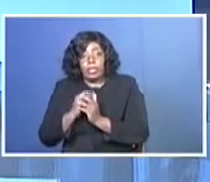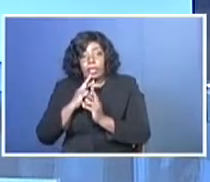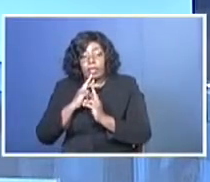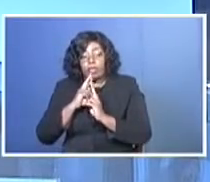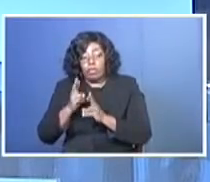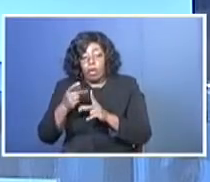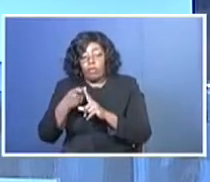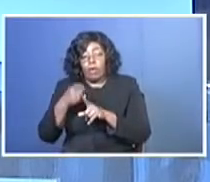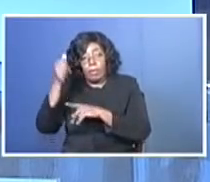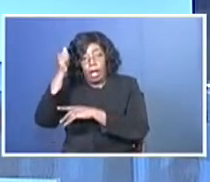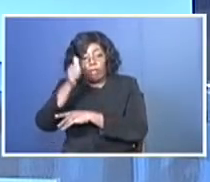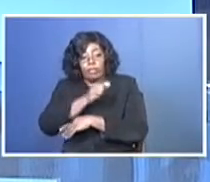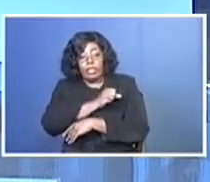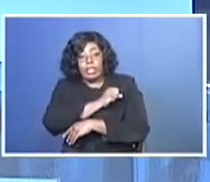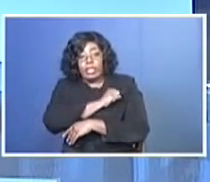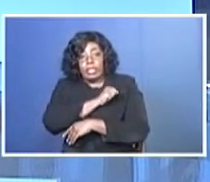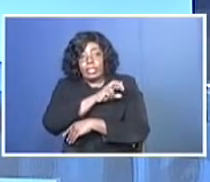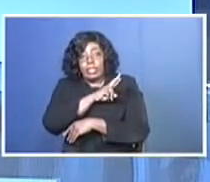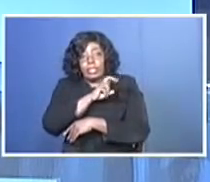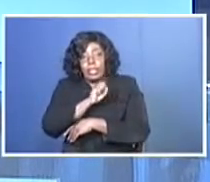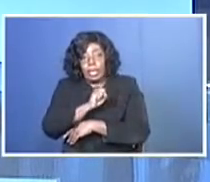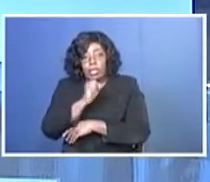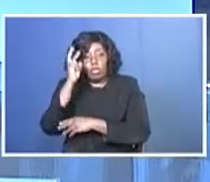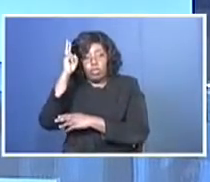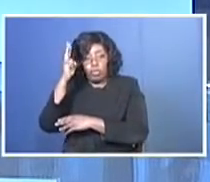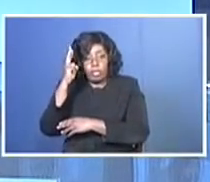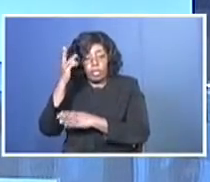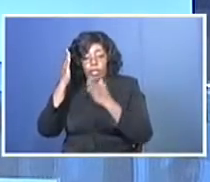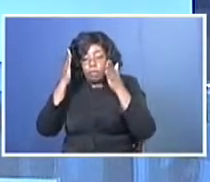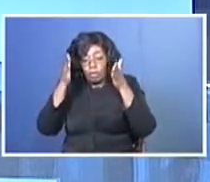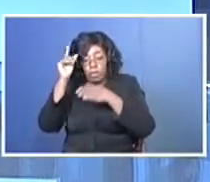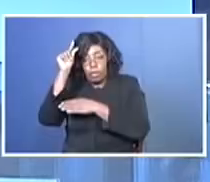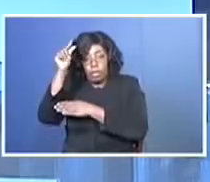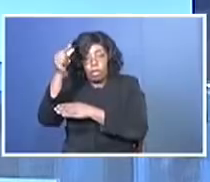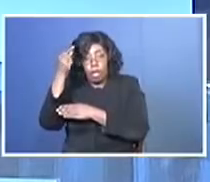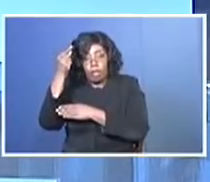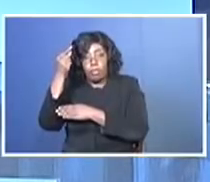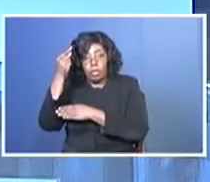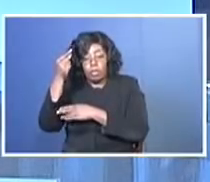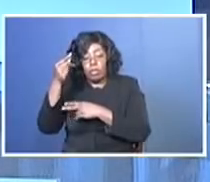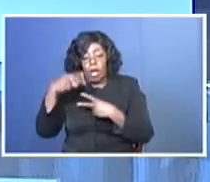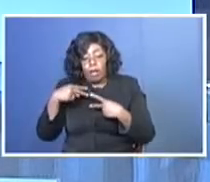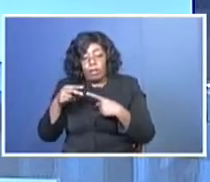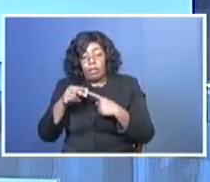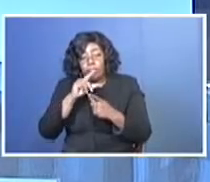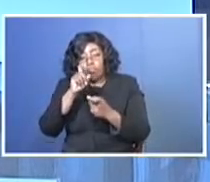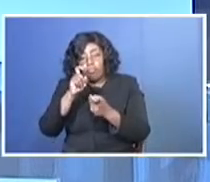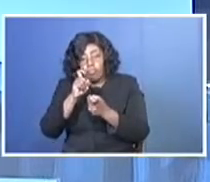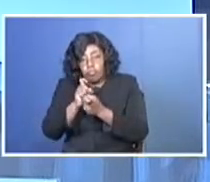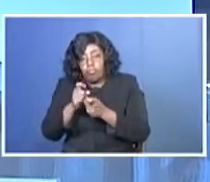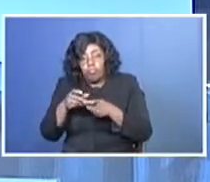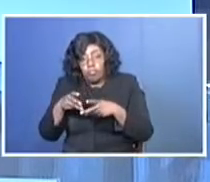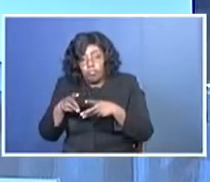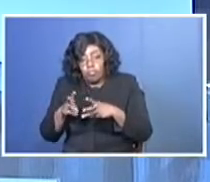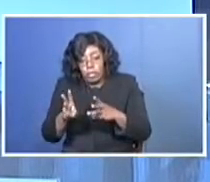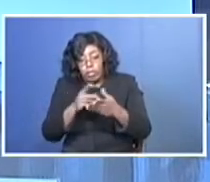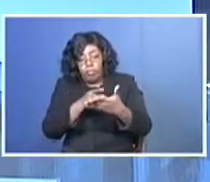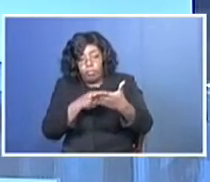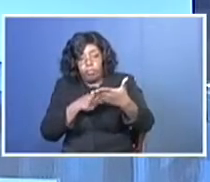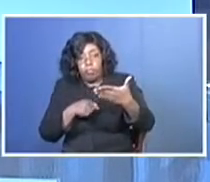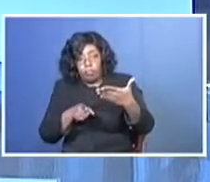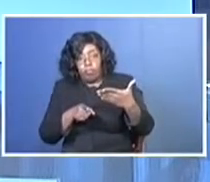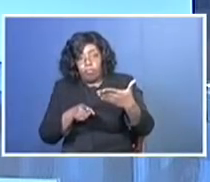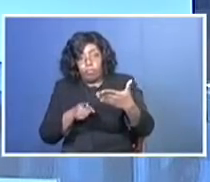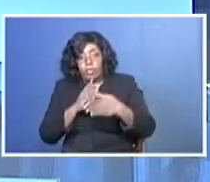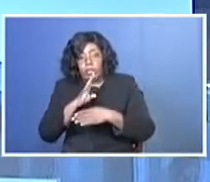the Honourable Alfred Sayers, who reasoned that the focus of a government is set in a very specified way, as laid out in the